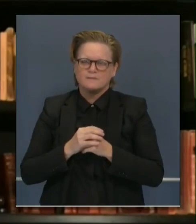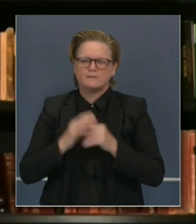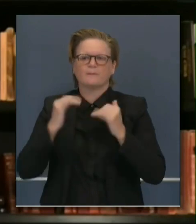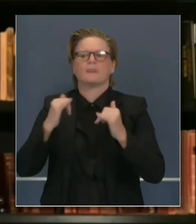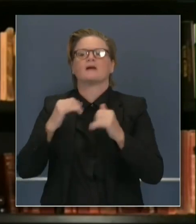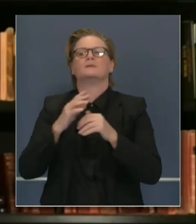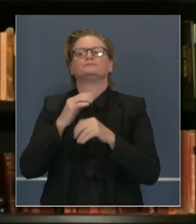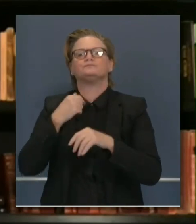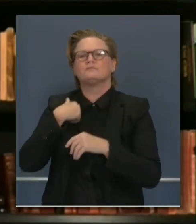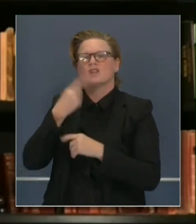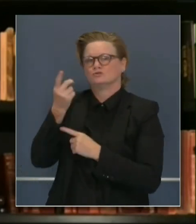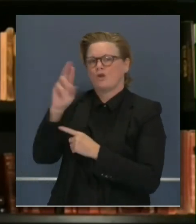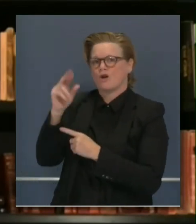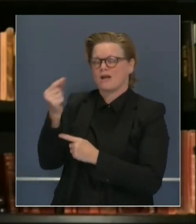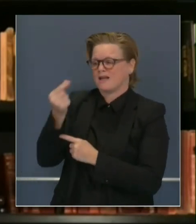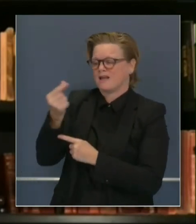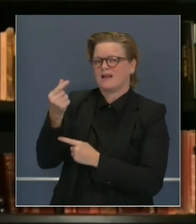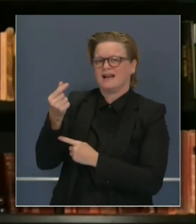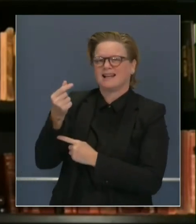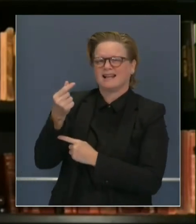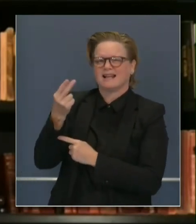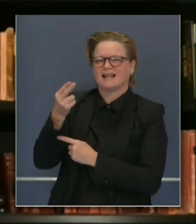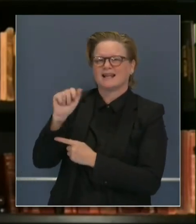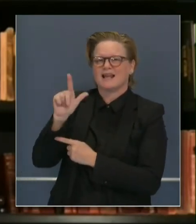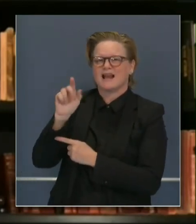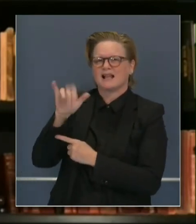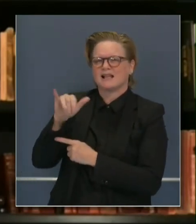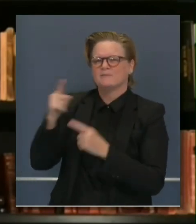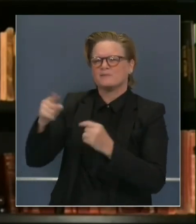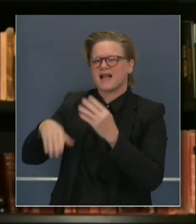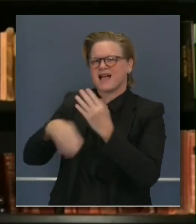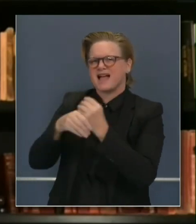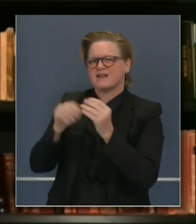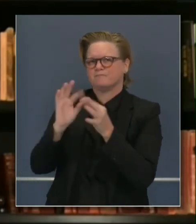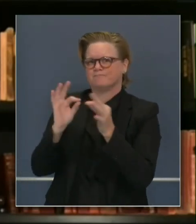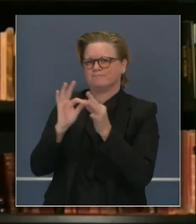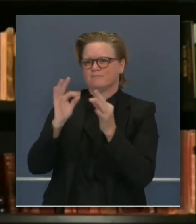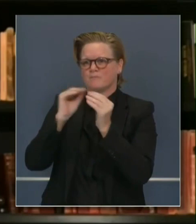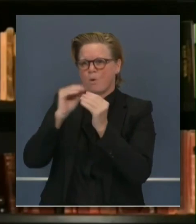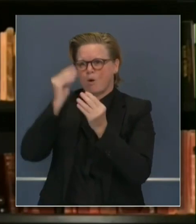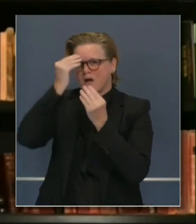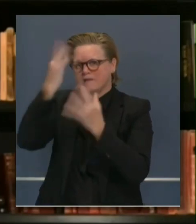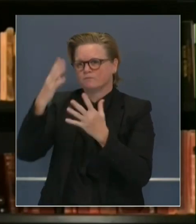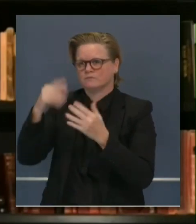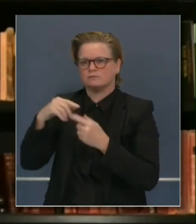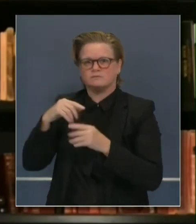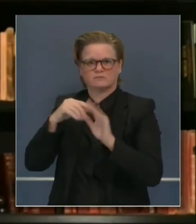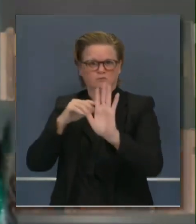or perhaps provide additional thoughts and insight based upon your very thoughtful question.